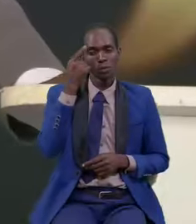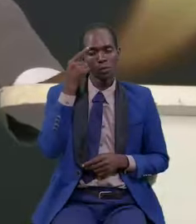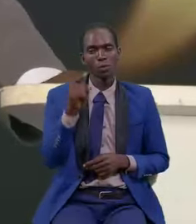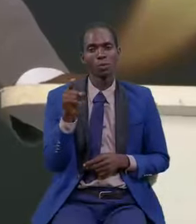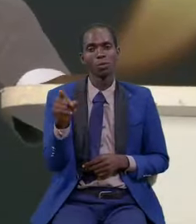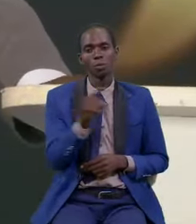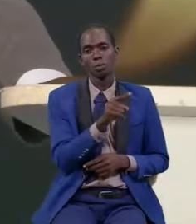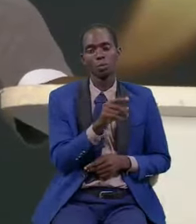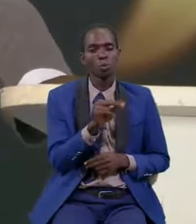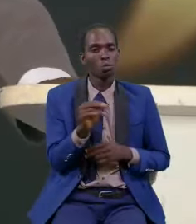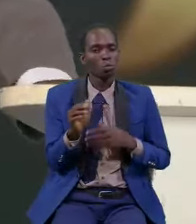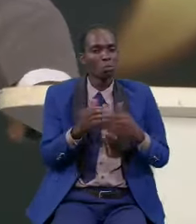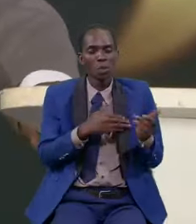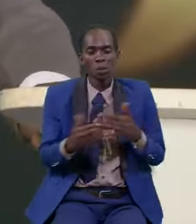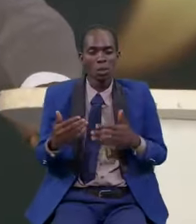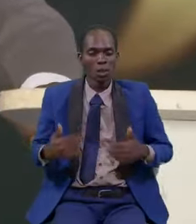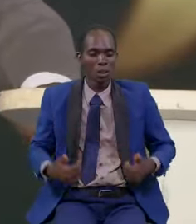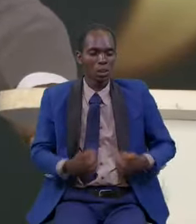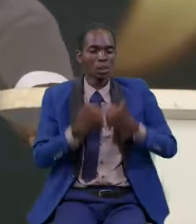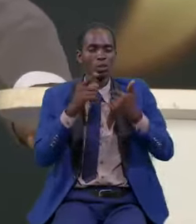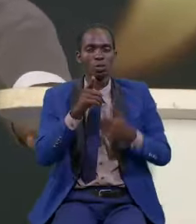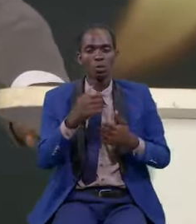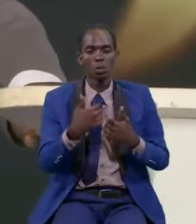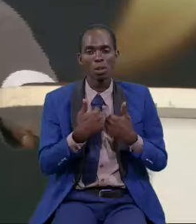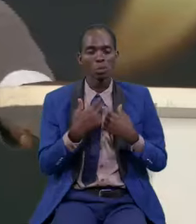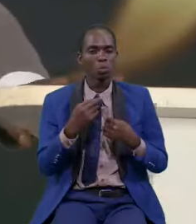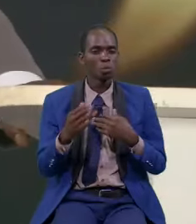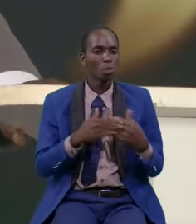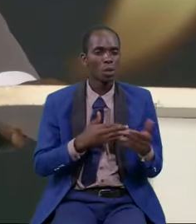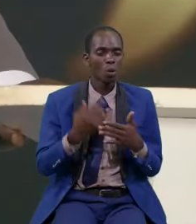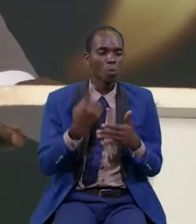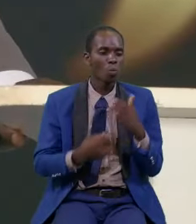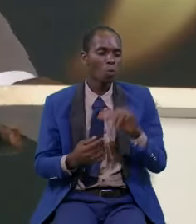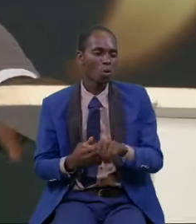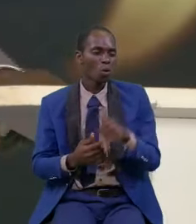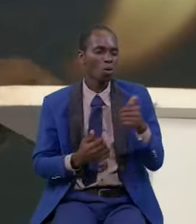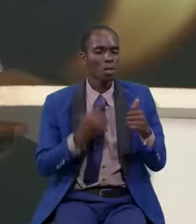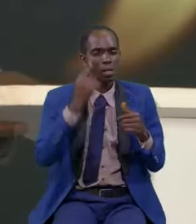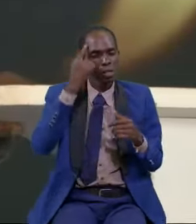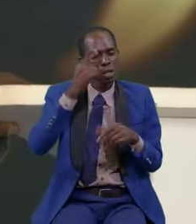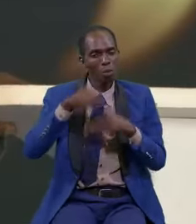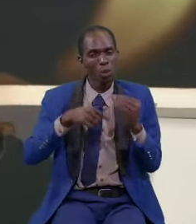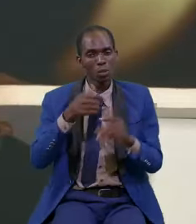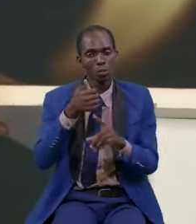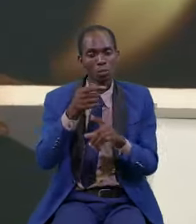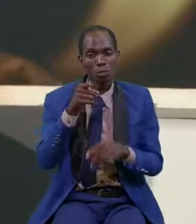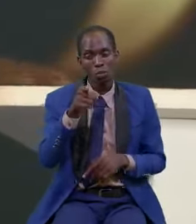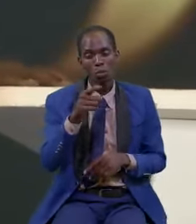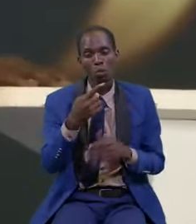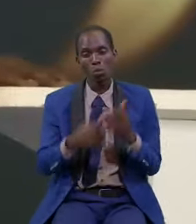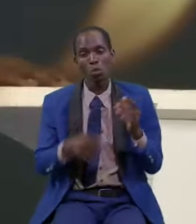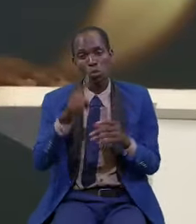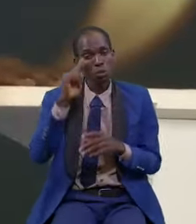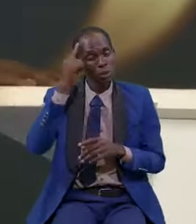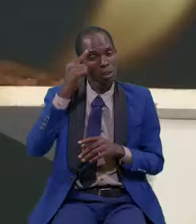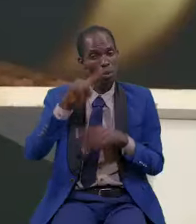you have, no matter what people think about you and what you think of yourself, he is for